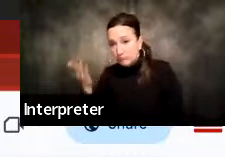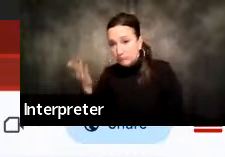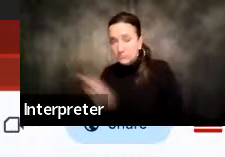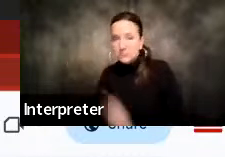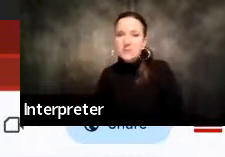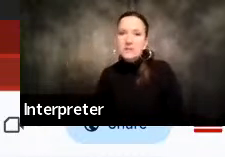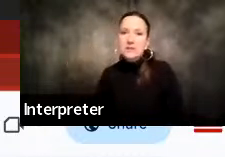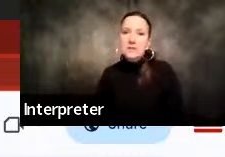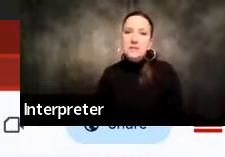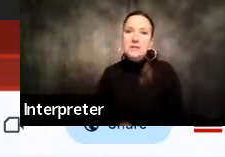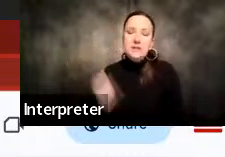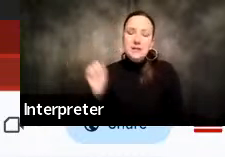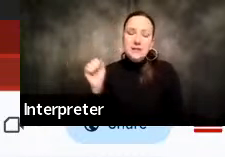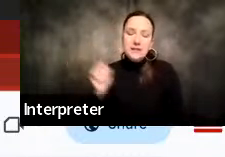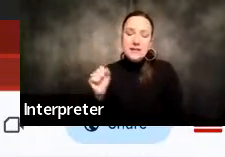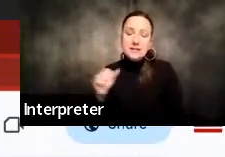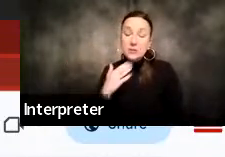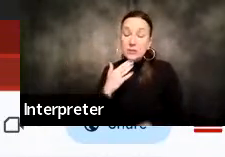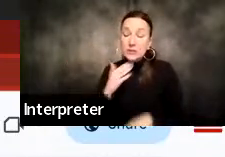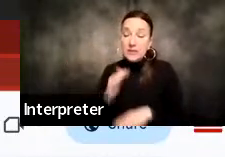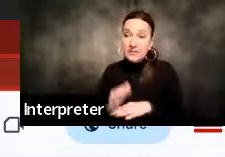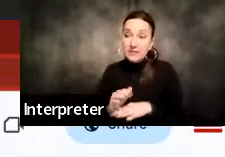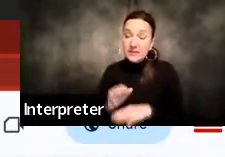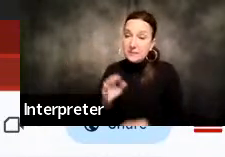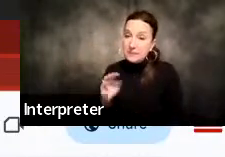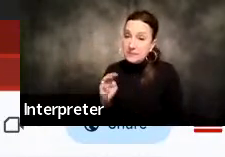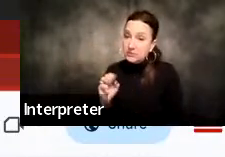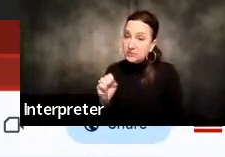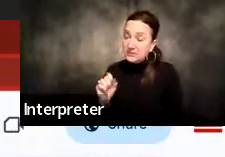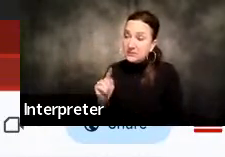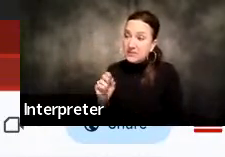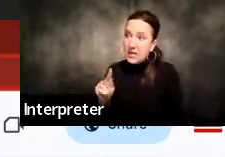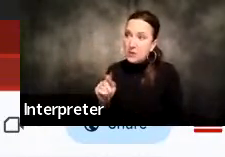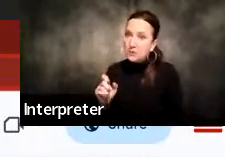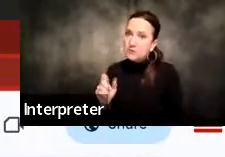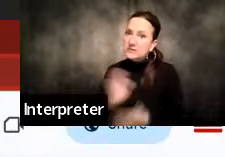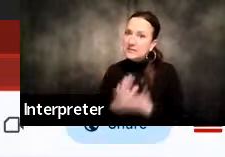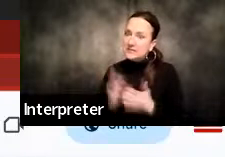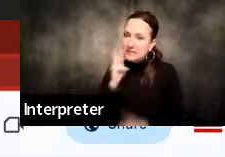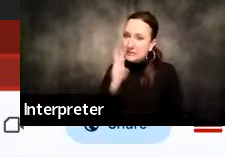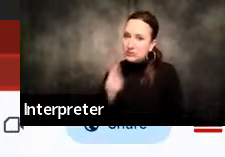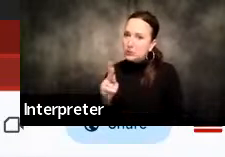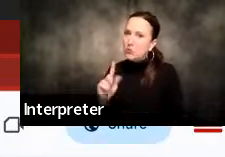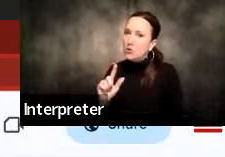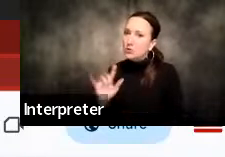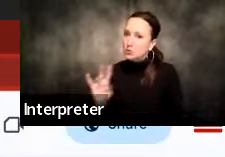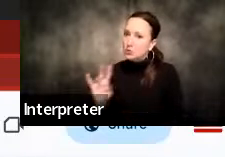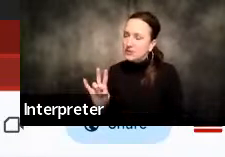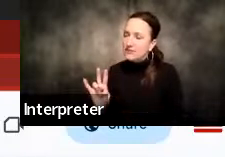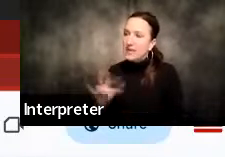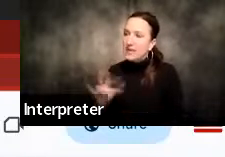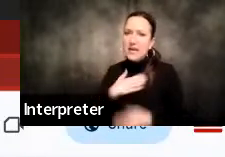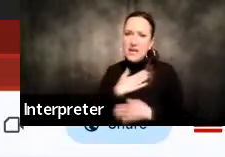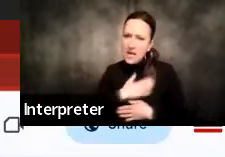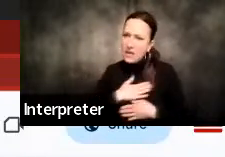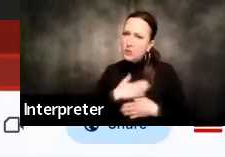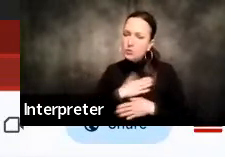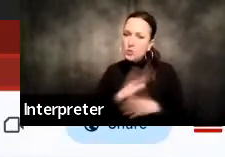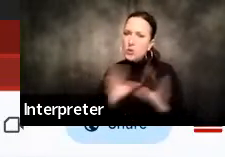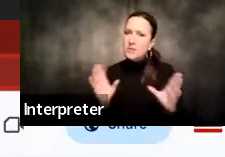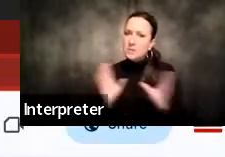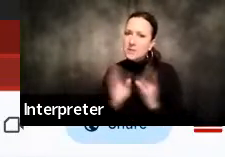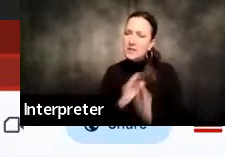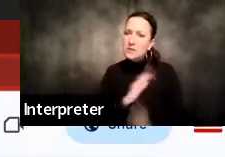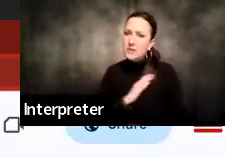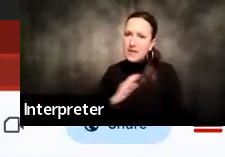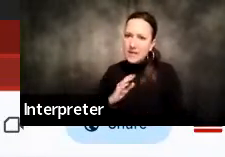Yes, good evening, Mr. Stout. It was good seeing you on the 27th. I did enjoy the meeting with the council member and I think